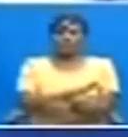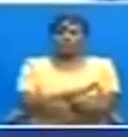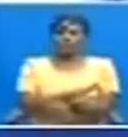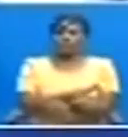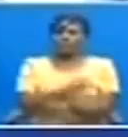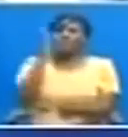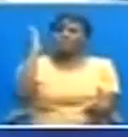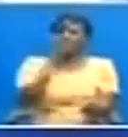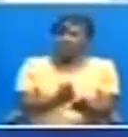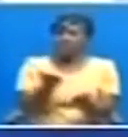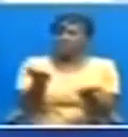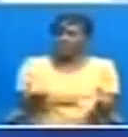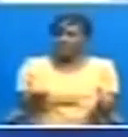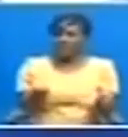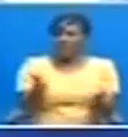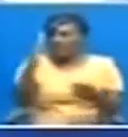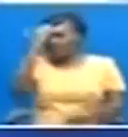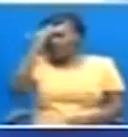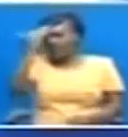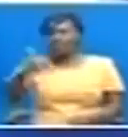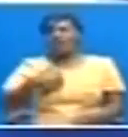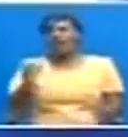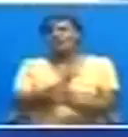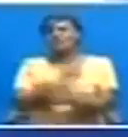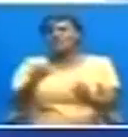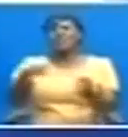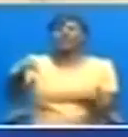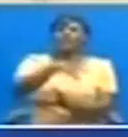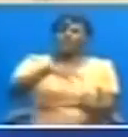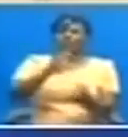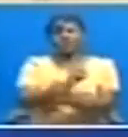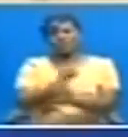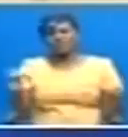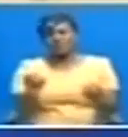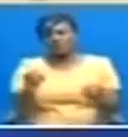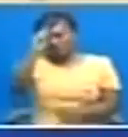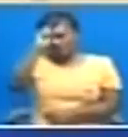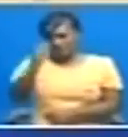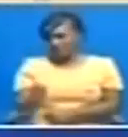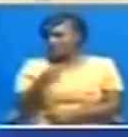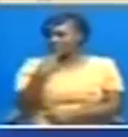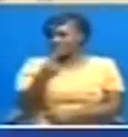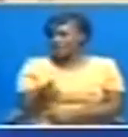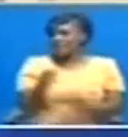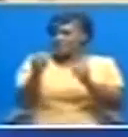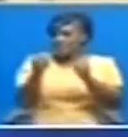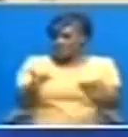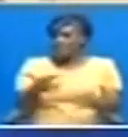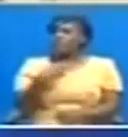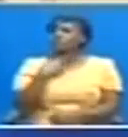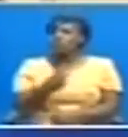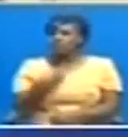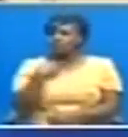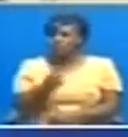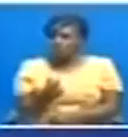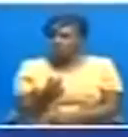That's the fact. There should be no doubt and there should be no confusion about that. The judge had added that should the Kenya National